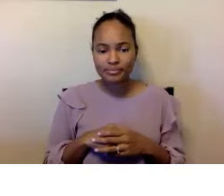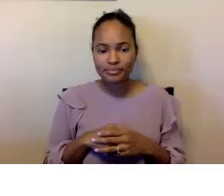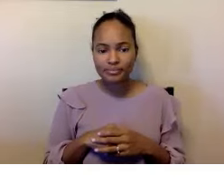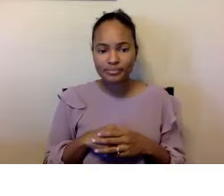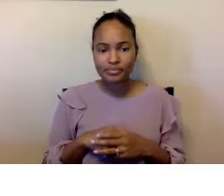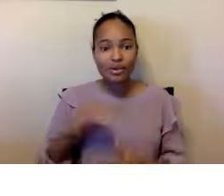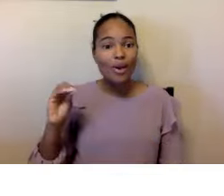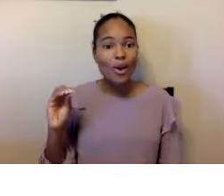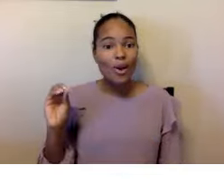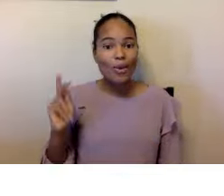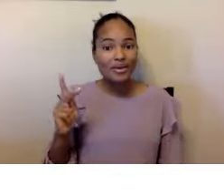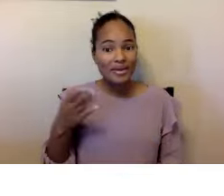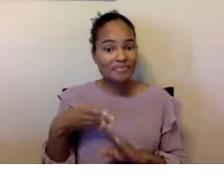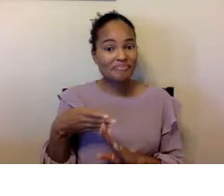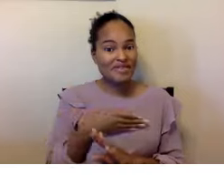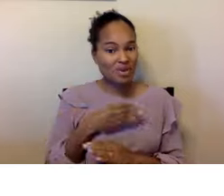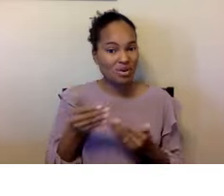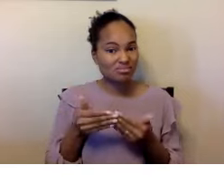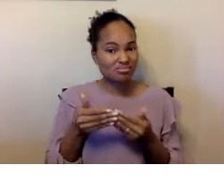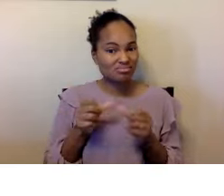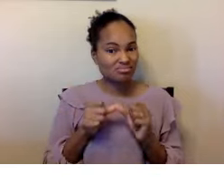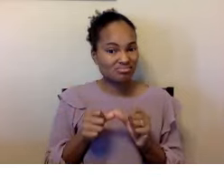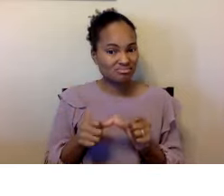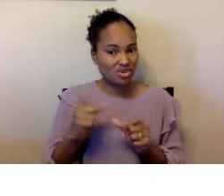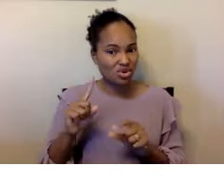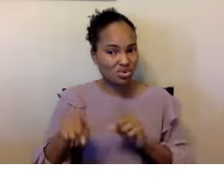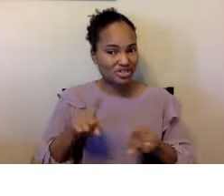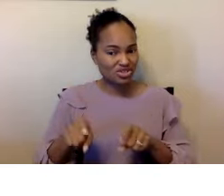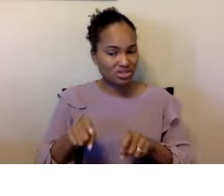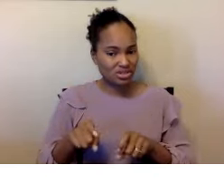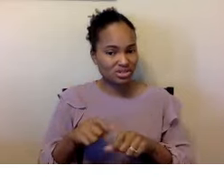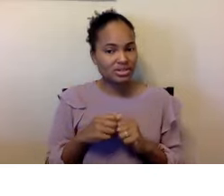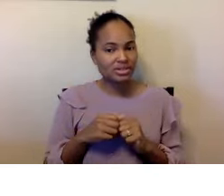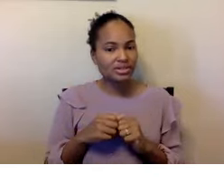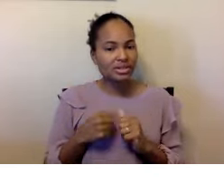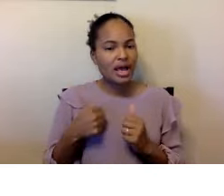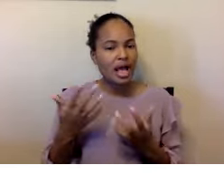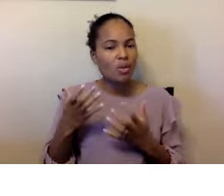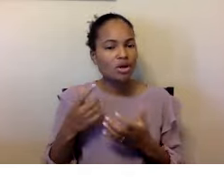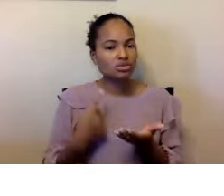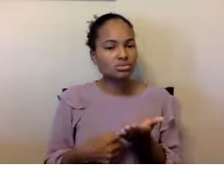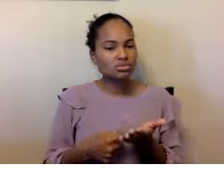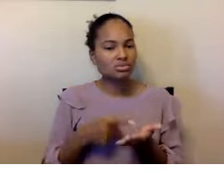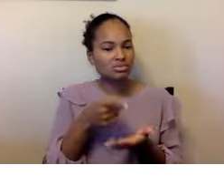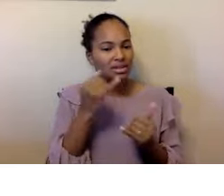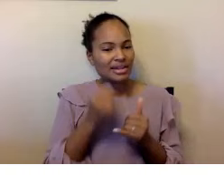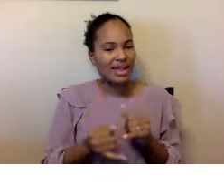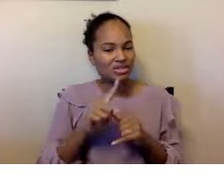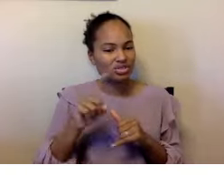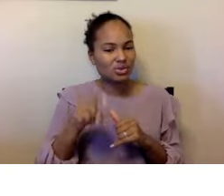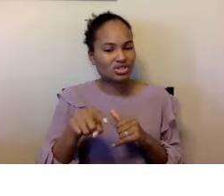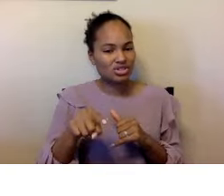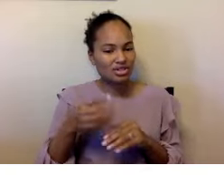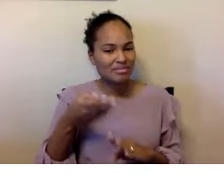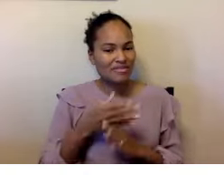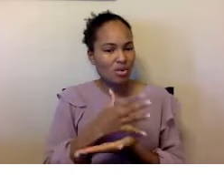Before we get any more questions from the audience, I want to see if we can get this one before our time is up, because